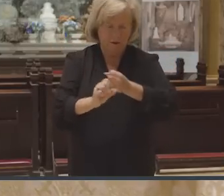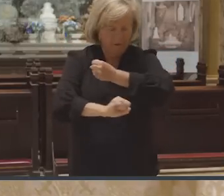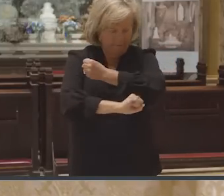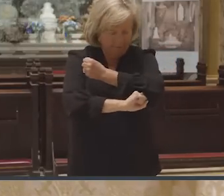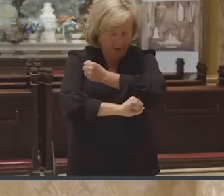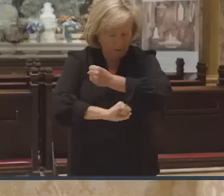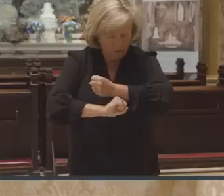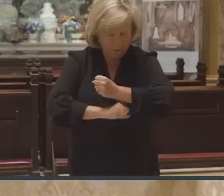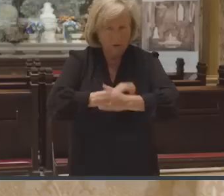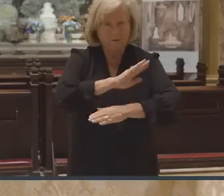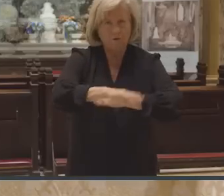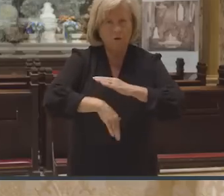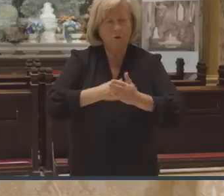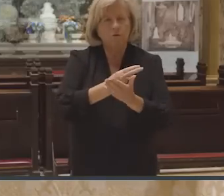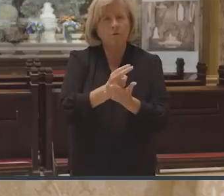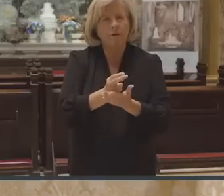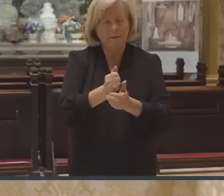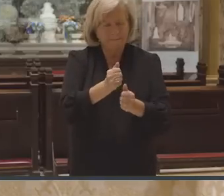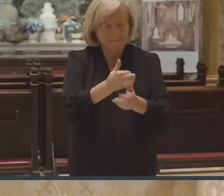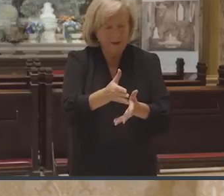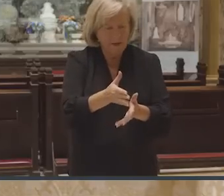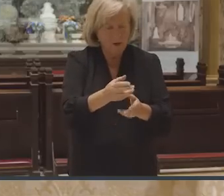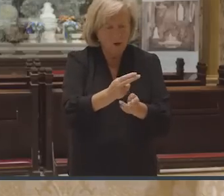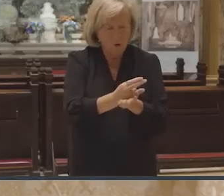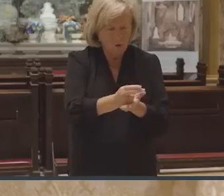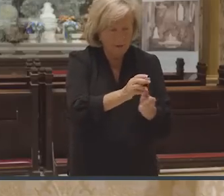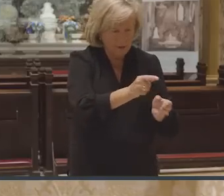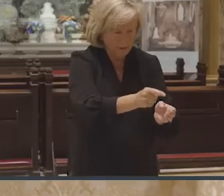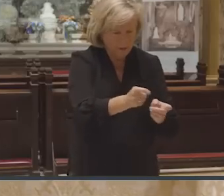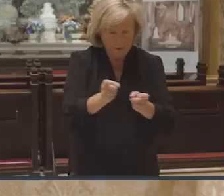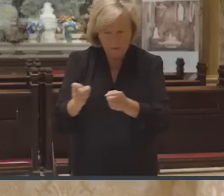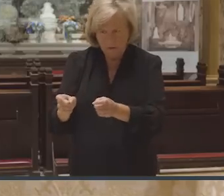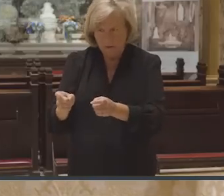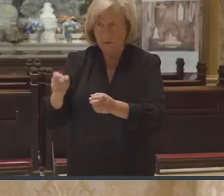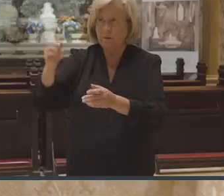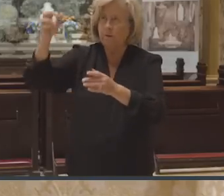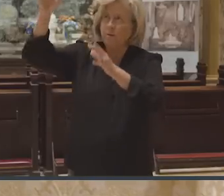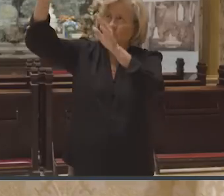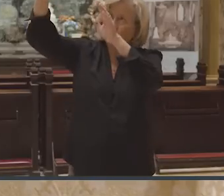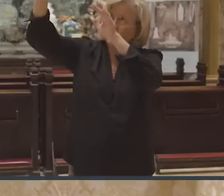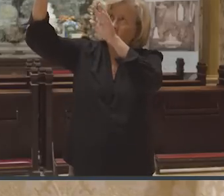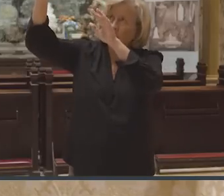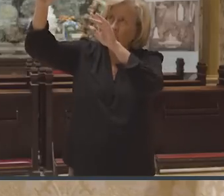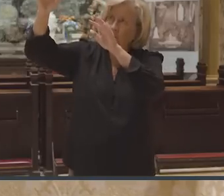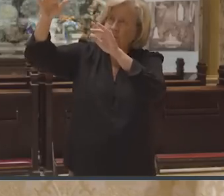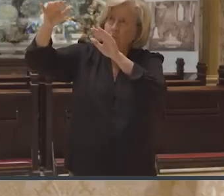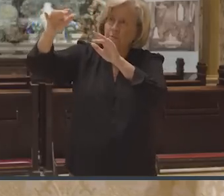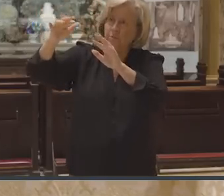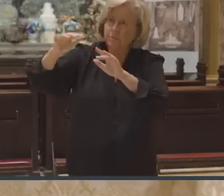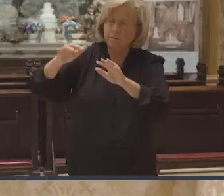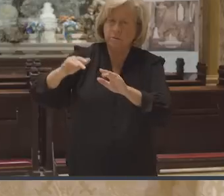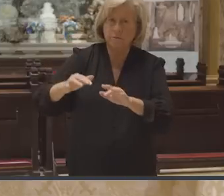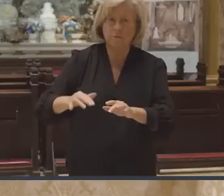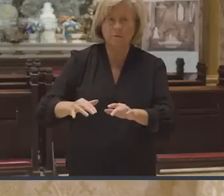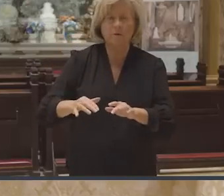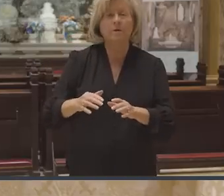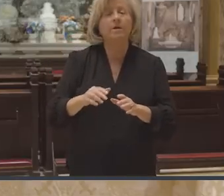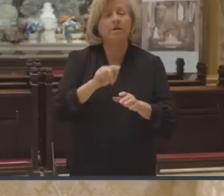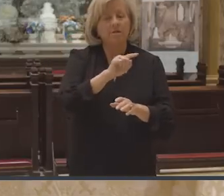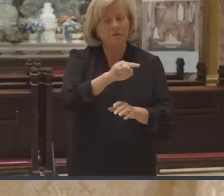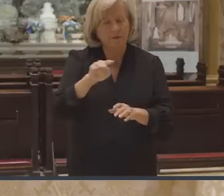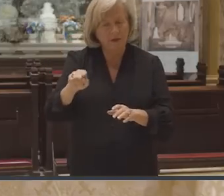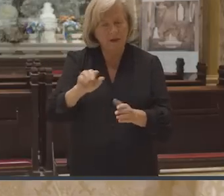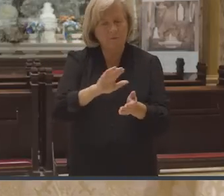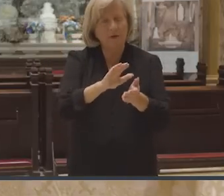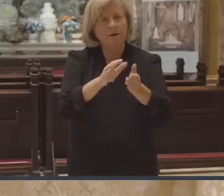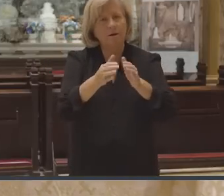all holiness. Make holy, therefore, these gifts, we pray, by sending down your Spirit upon them like the dewfall, so that they may